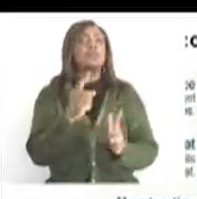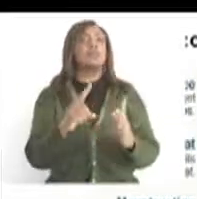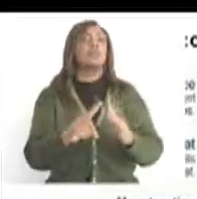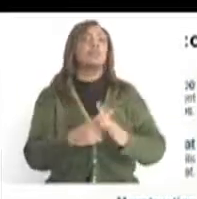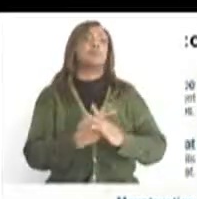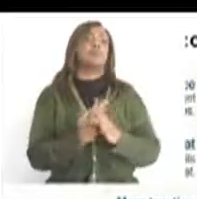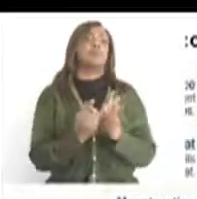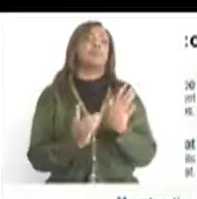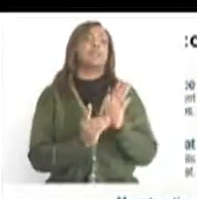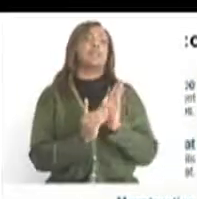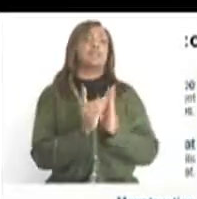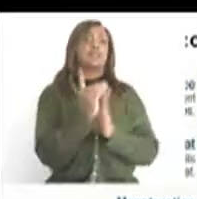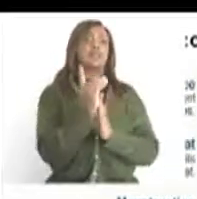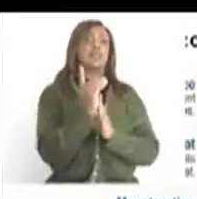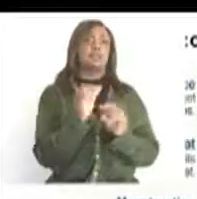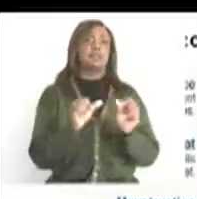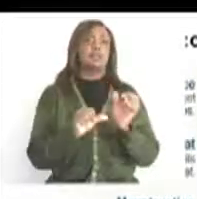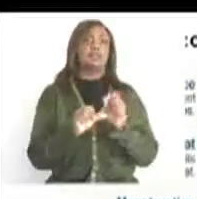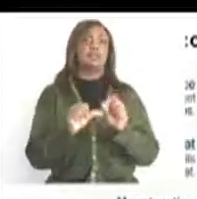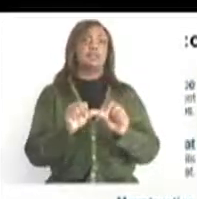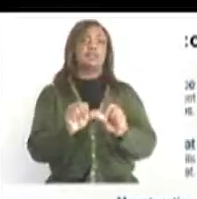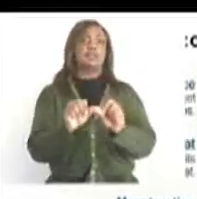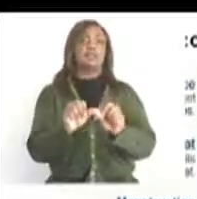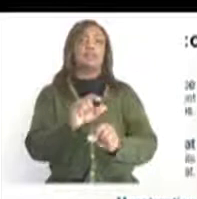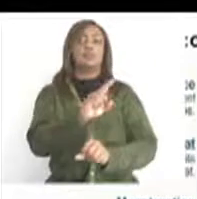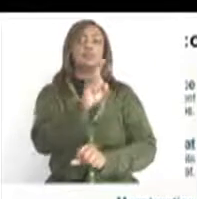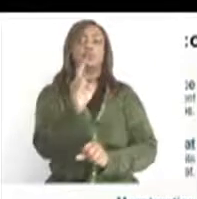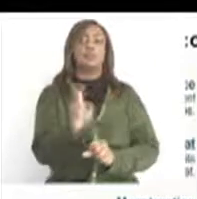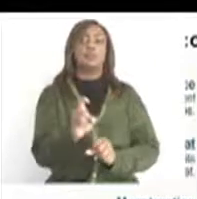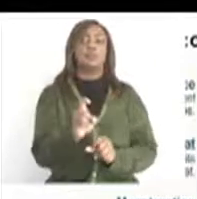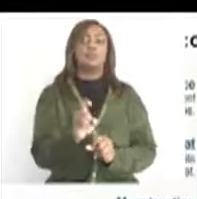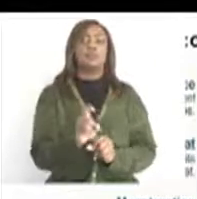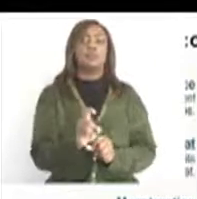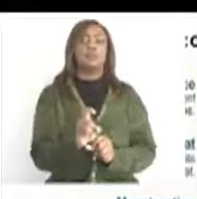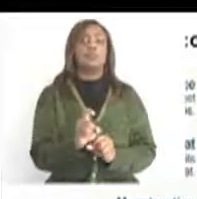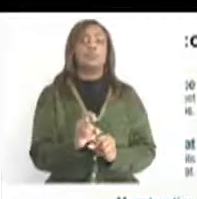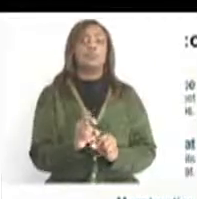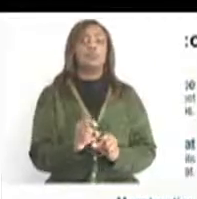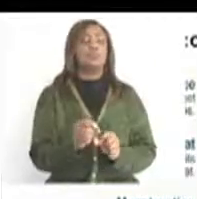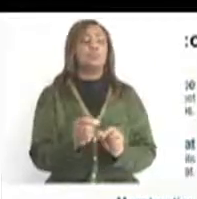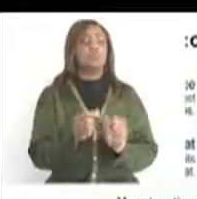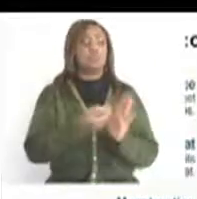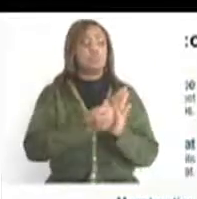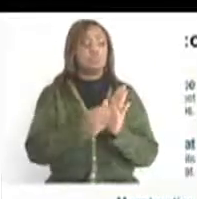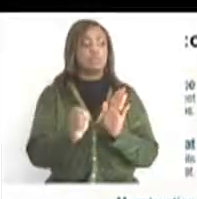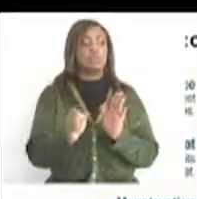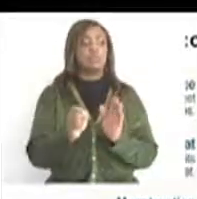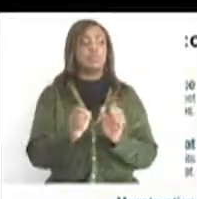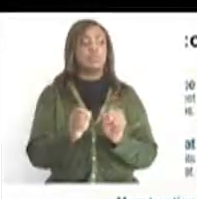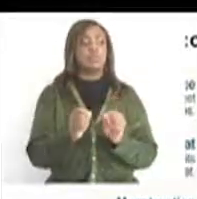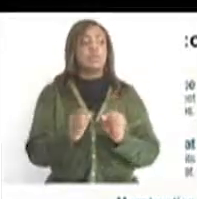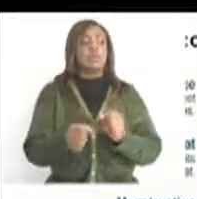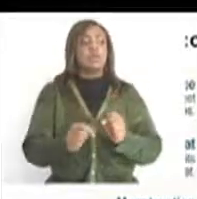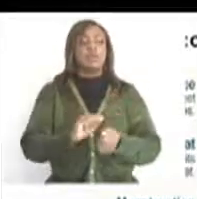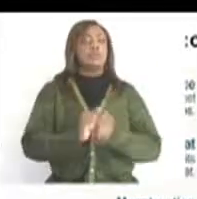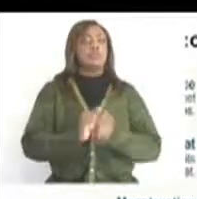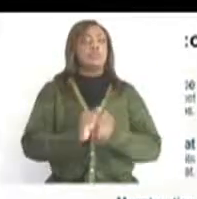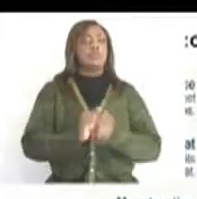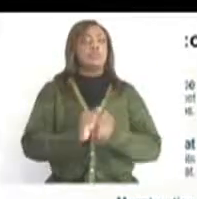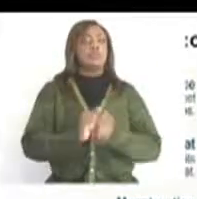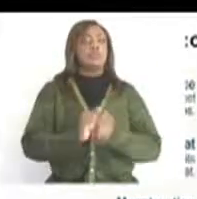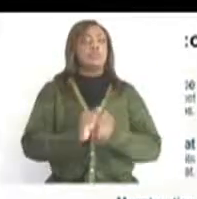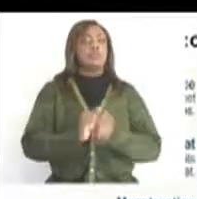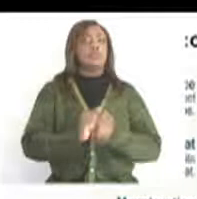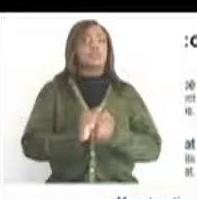will come on the topic. Number one, list physical changes in maturing boys and girls. So let's look at the